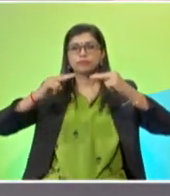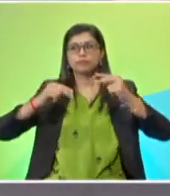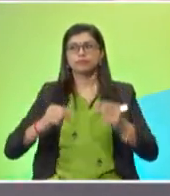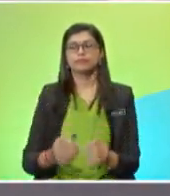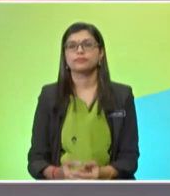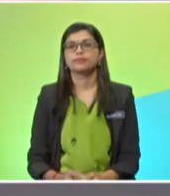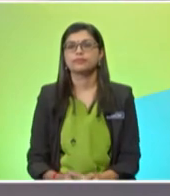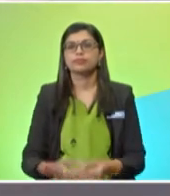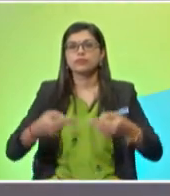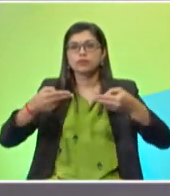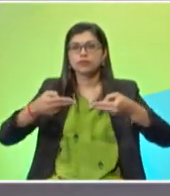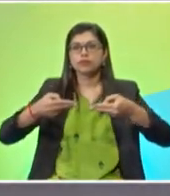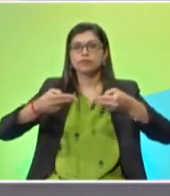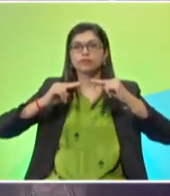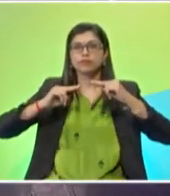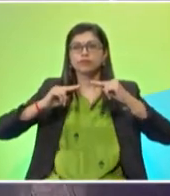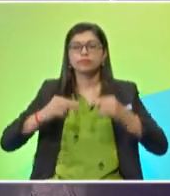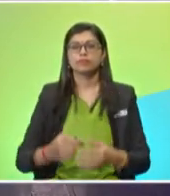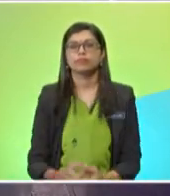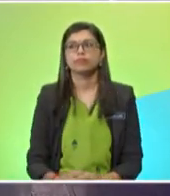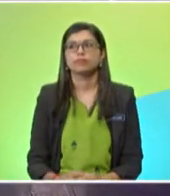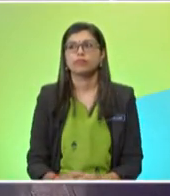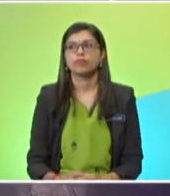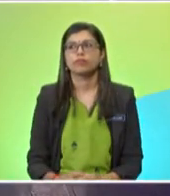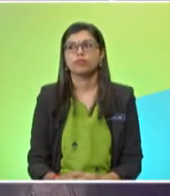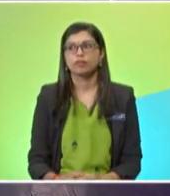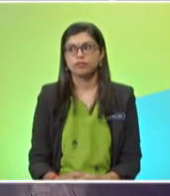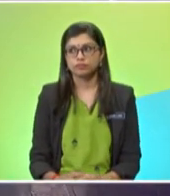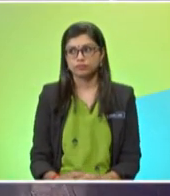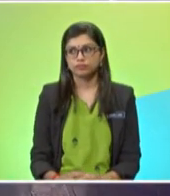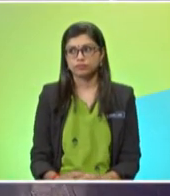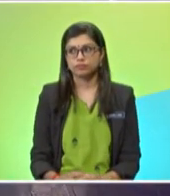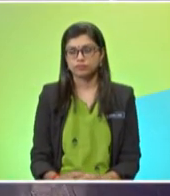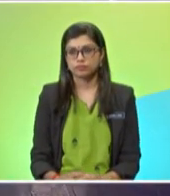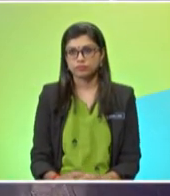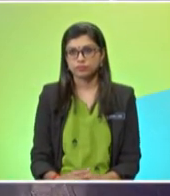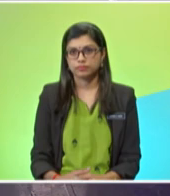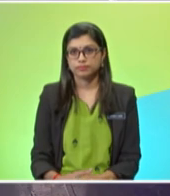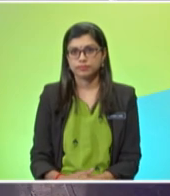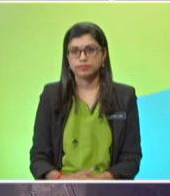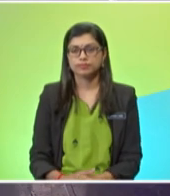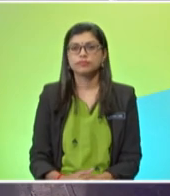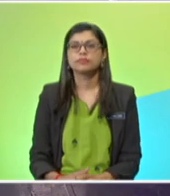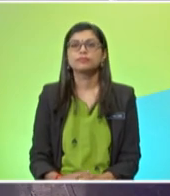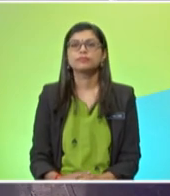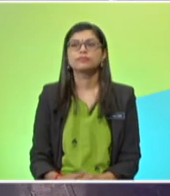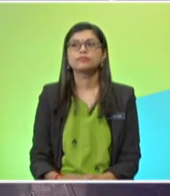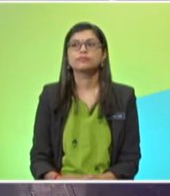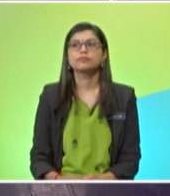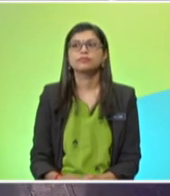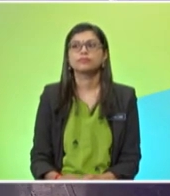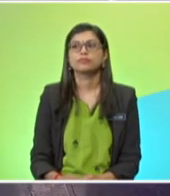Okay, so I've already torn a little part here. Okay. And then fold this thing up. Right, so fold a